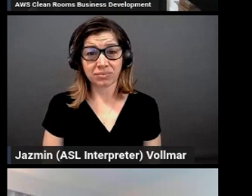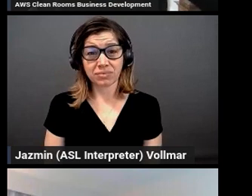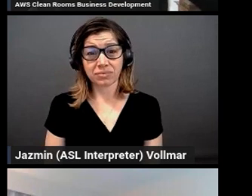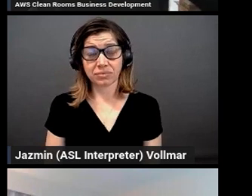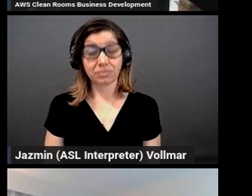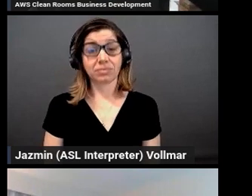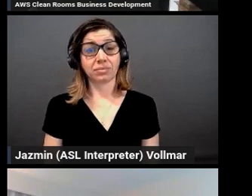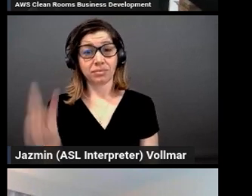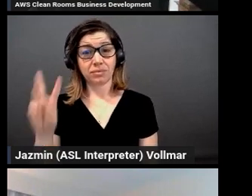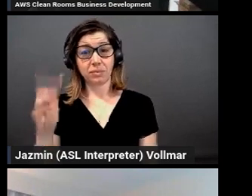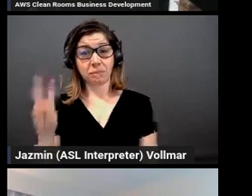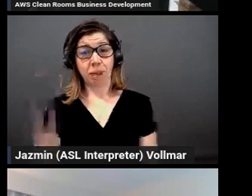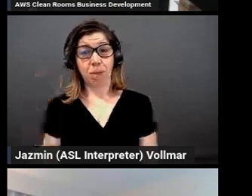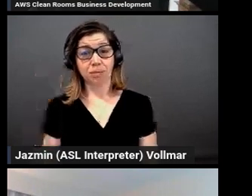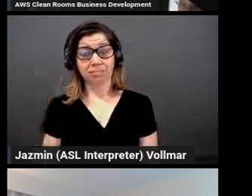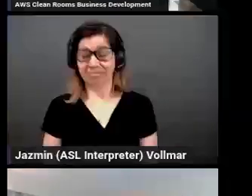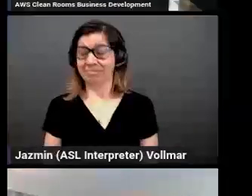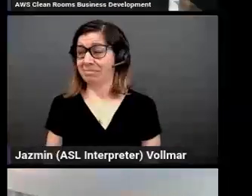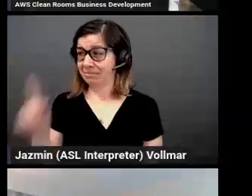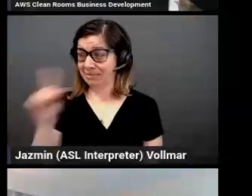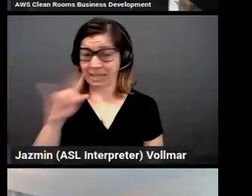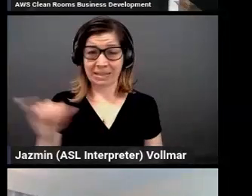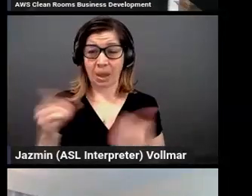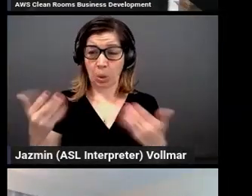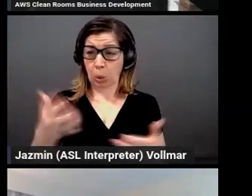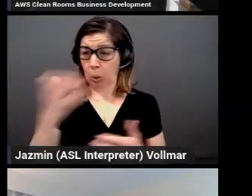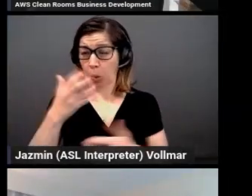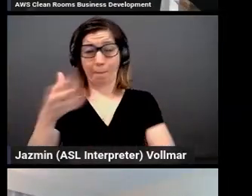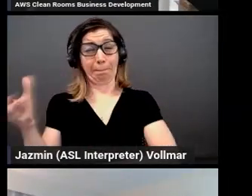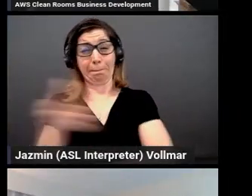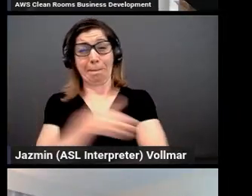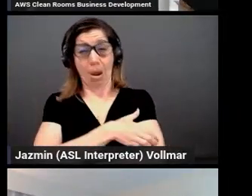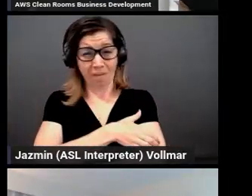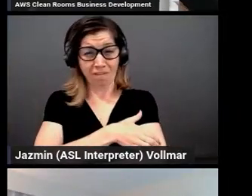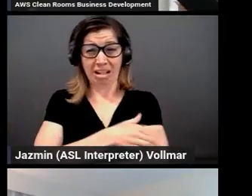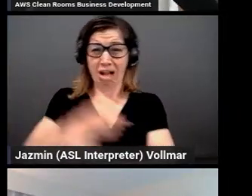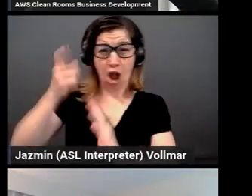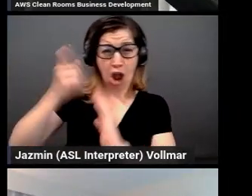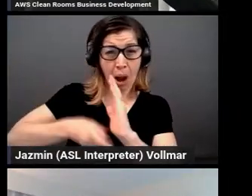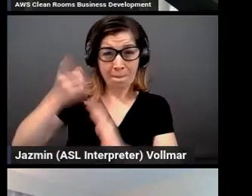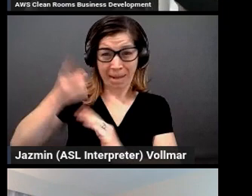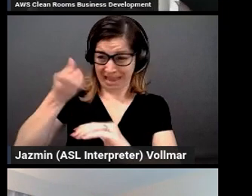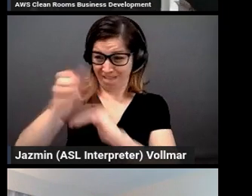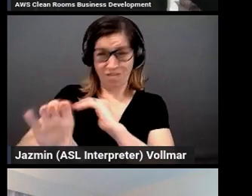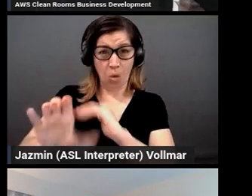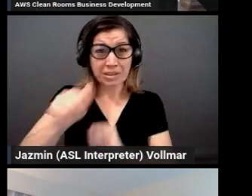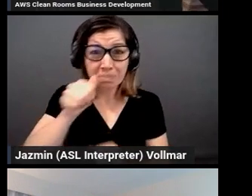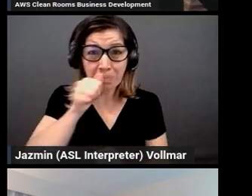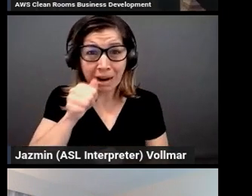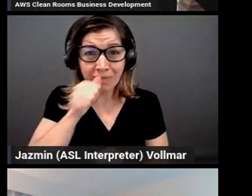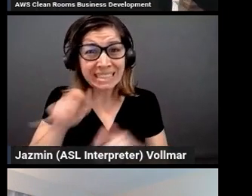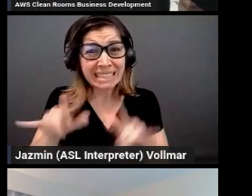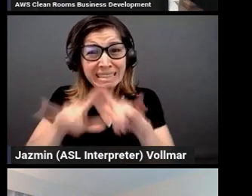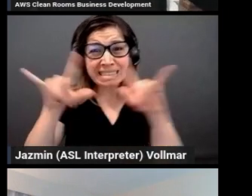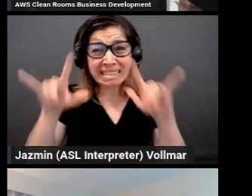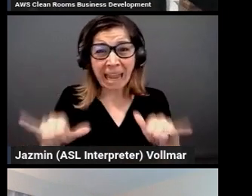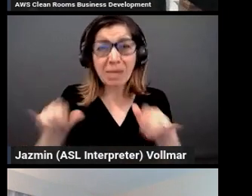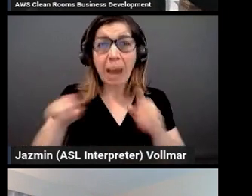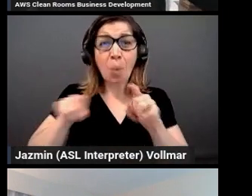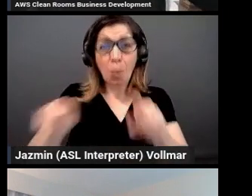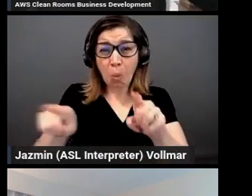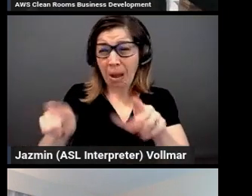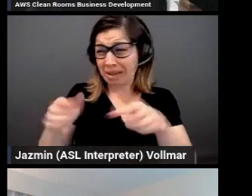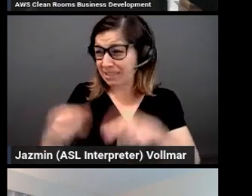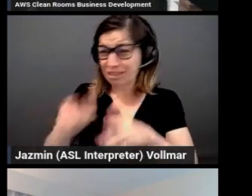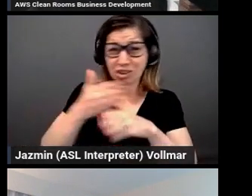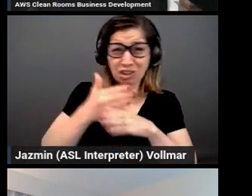Wow. That sounds like it's pretty powerful to be able to automatically enforce some kind of privacy at the same time while still sharing the data